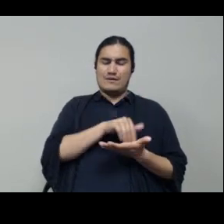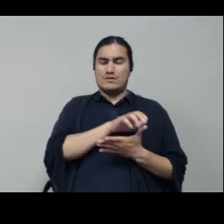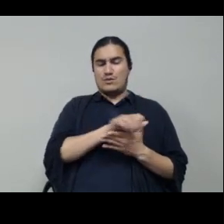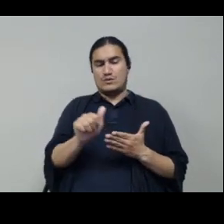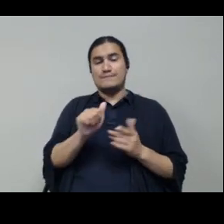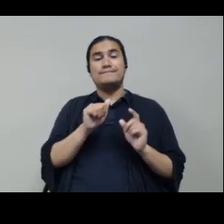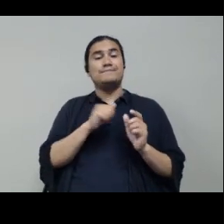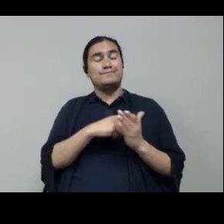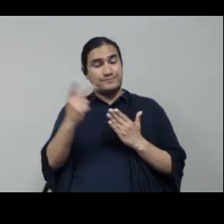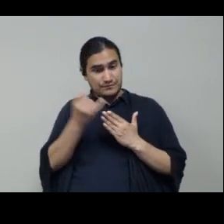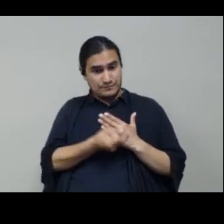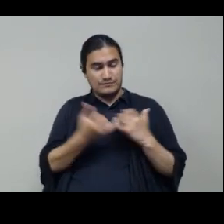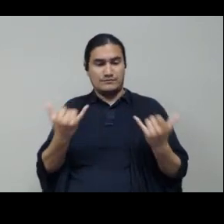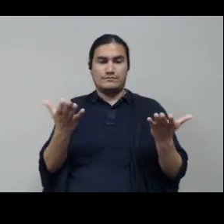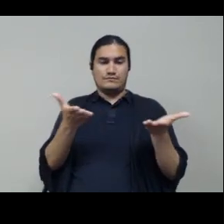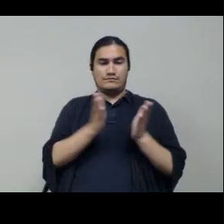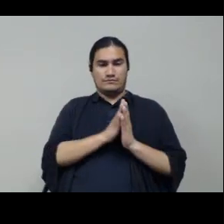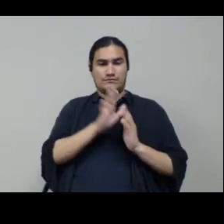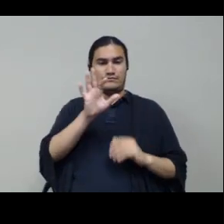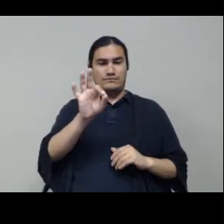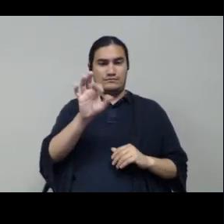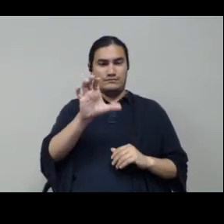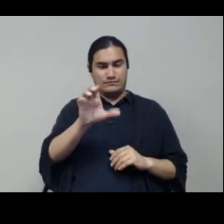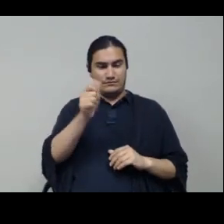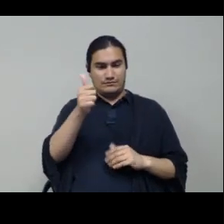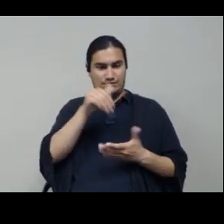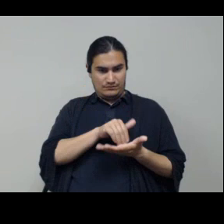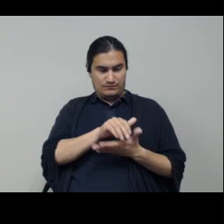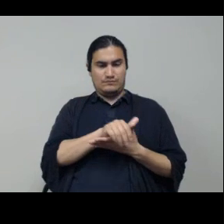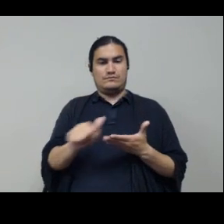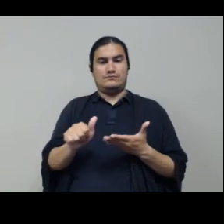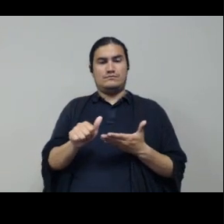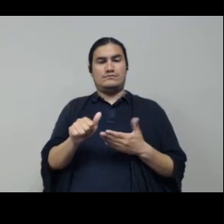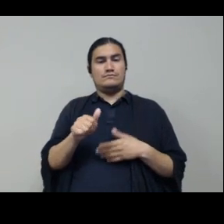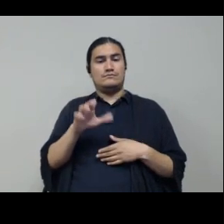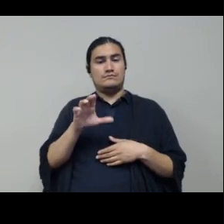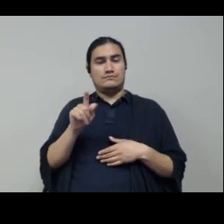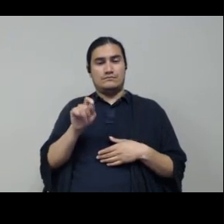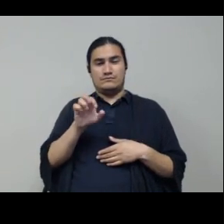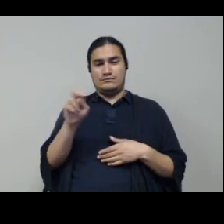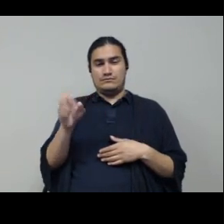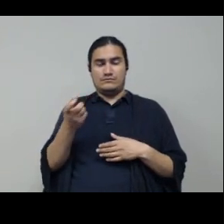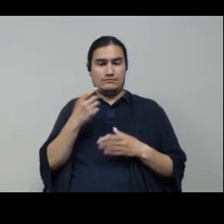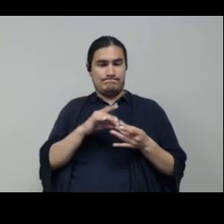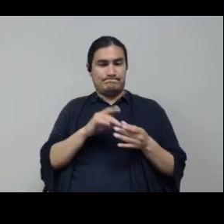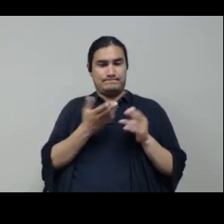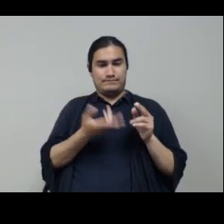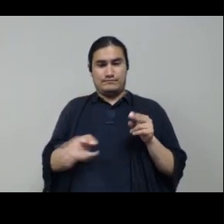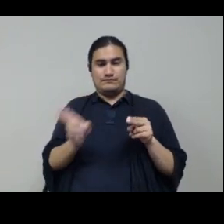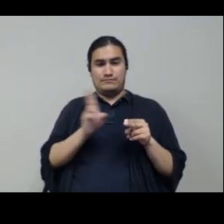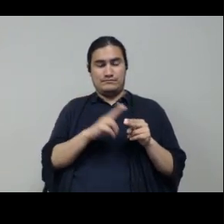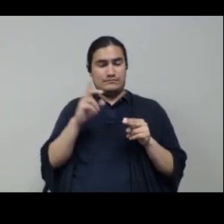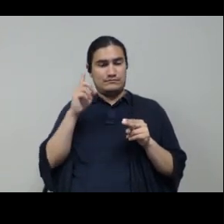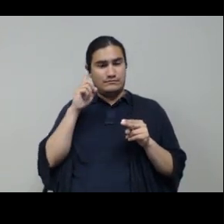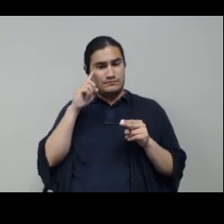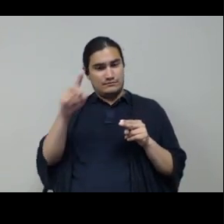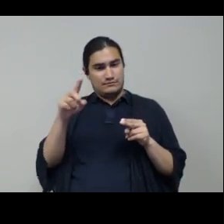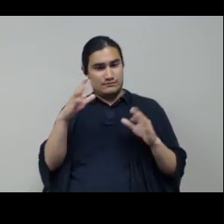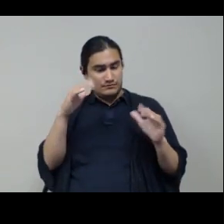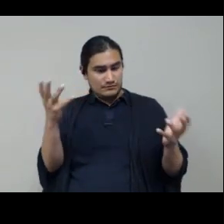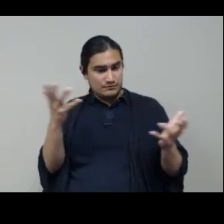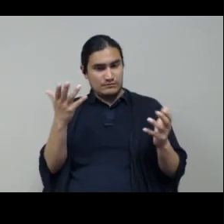The project is now requesting $910,000. Caltrans has stated the increase from what was originally anticipated is